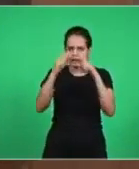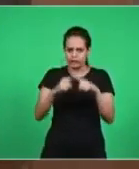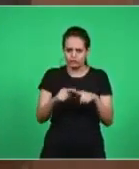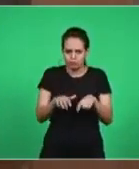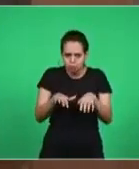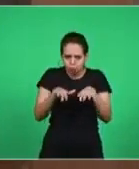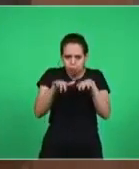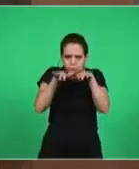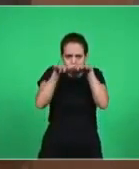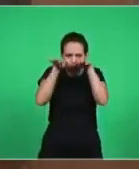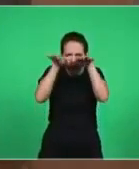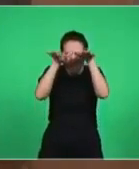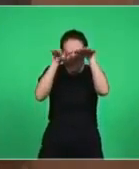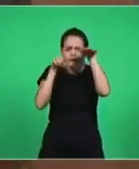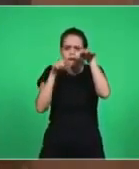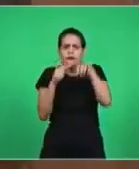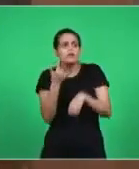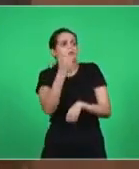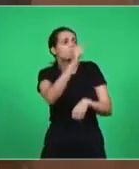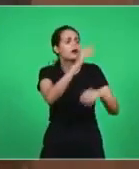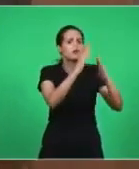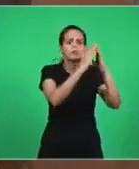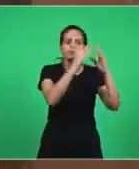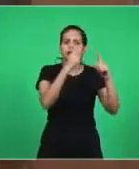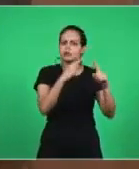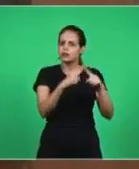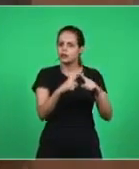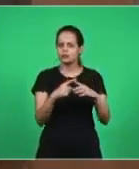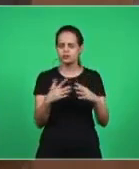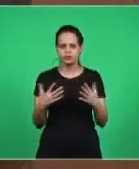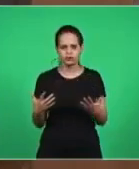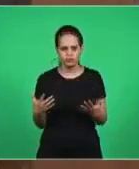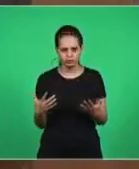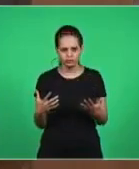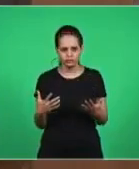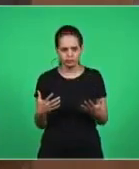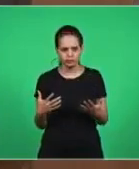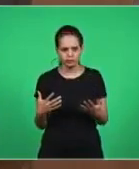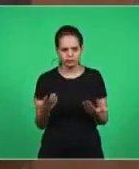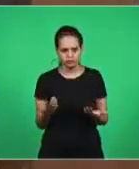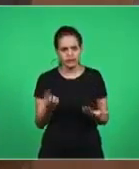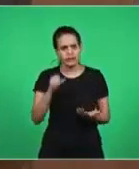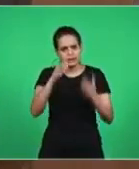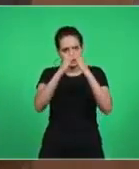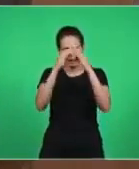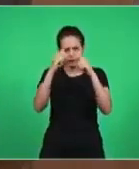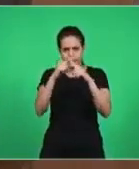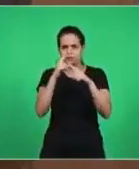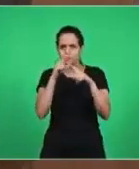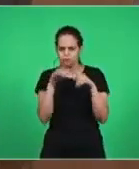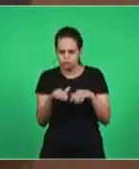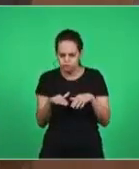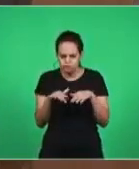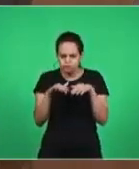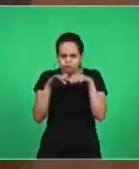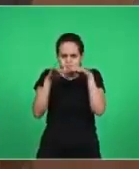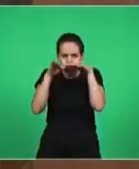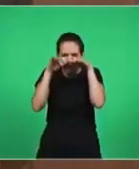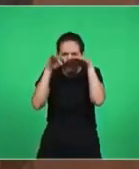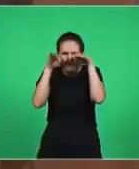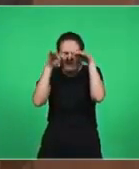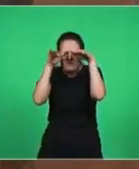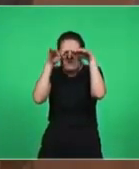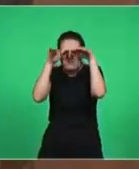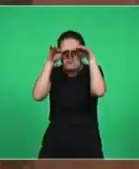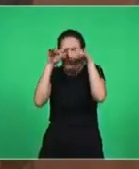one that is not. If you saw that there was a rain and the church was flooded, then they go to another church.